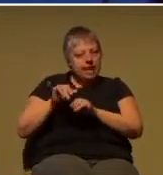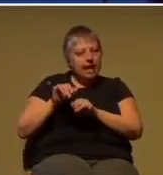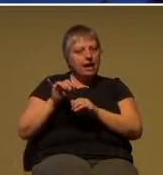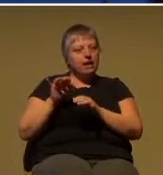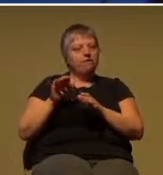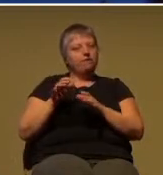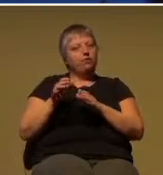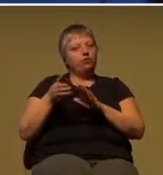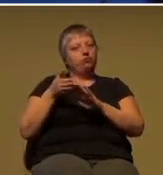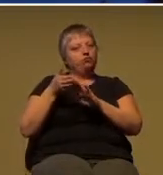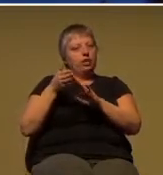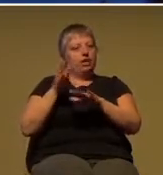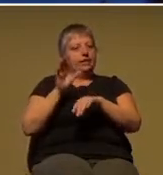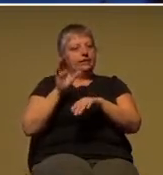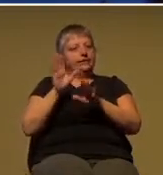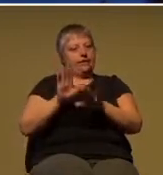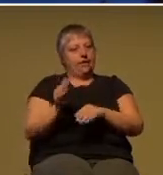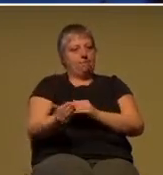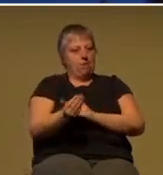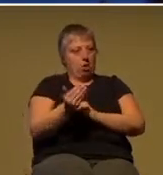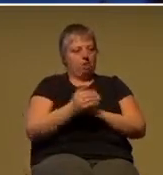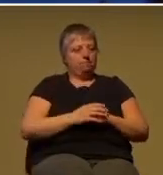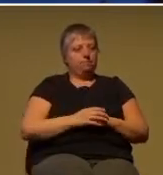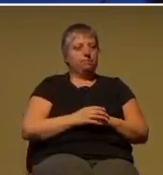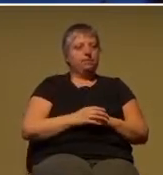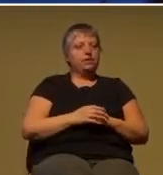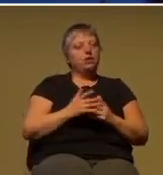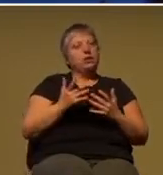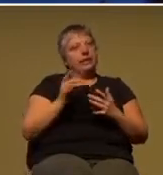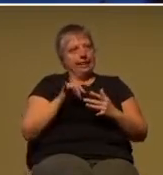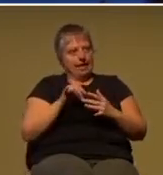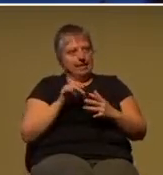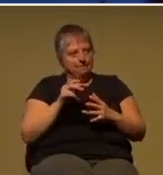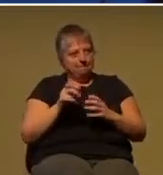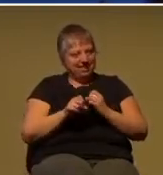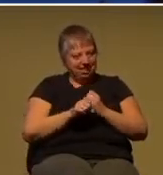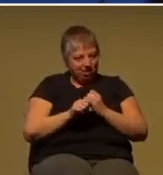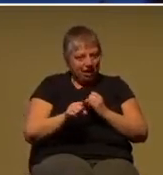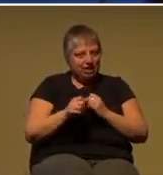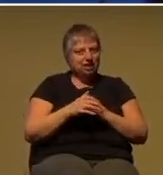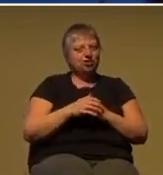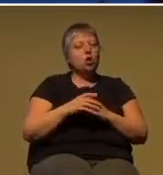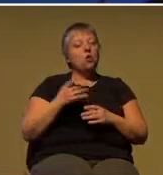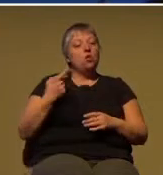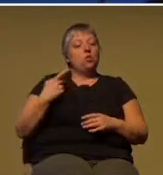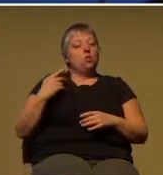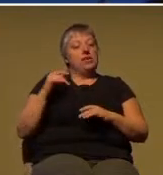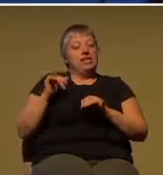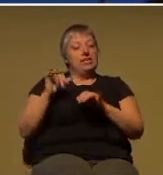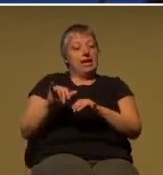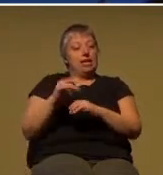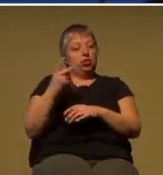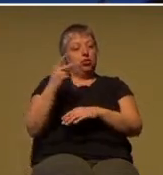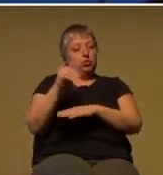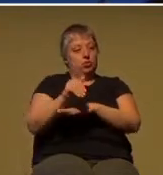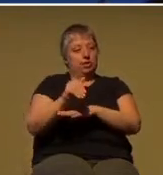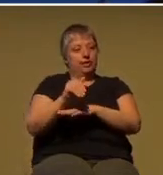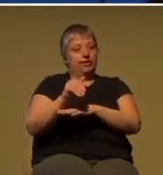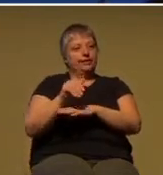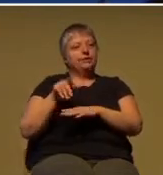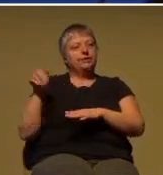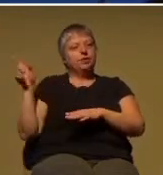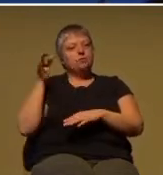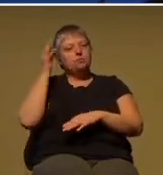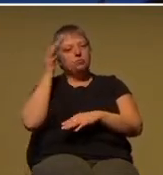big stretch for Stephen. So we stayed 2 nights, and he did the service. And Stephen was preaching on the woman